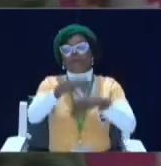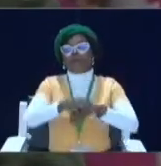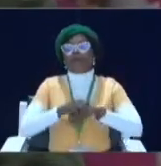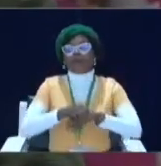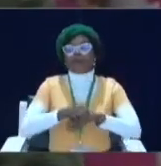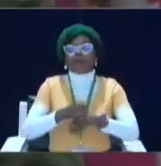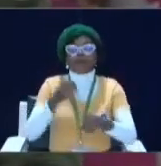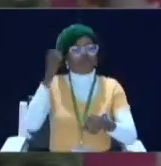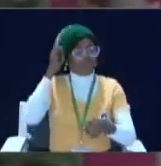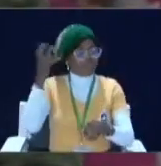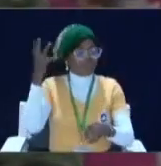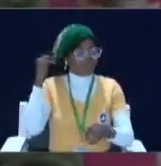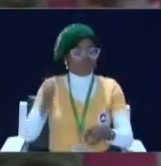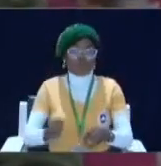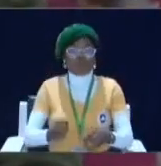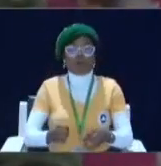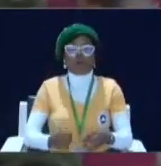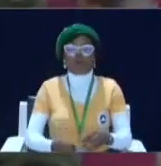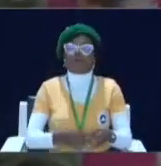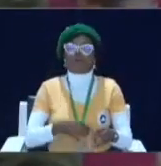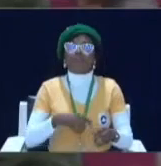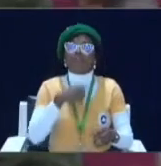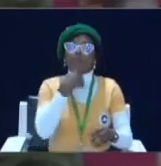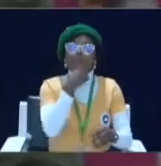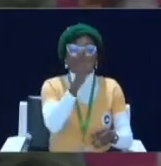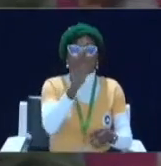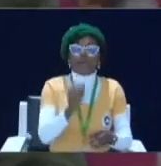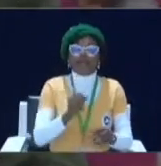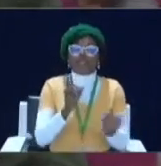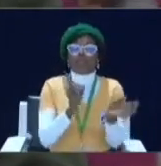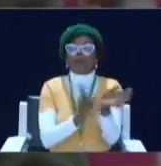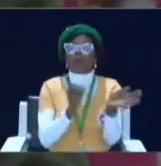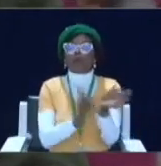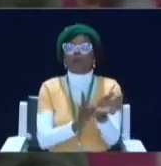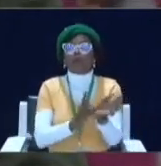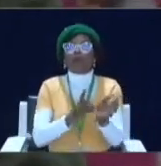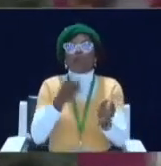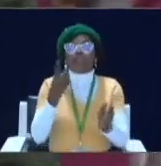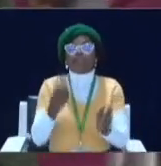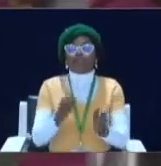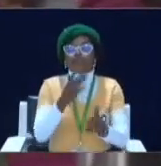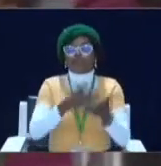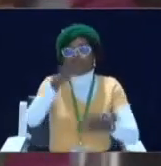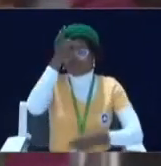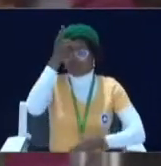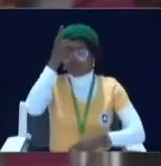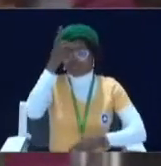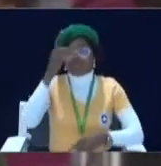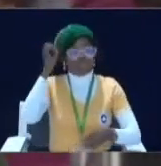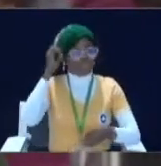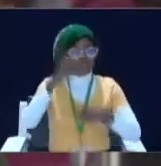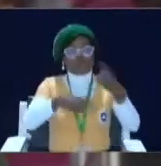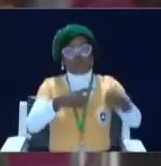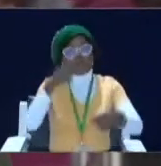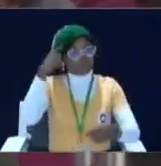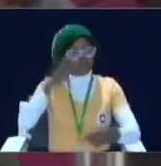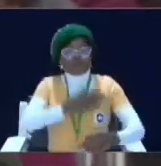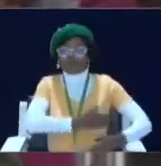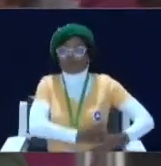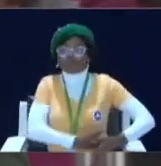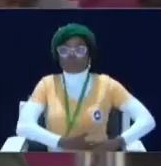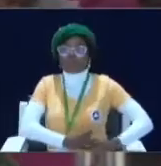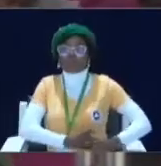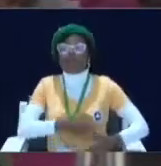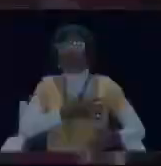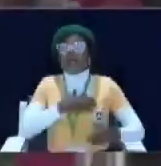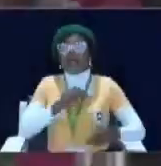with glaucoma and his eyes degenerated badly. He was scheduled for a surgery and given a